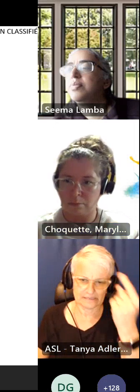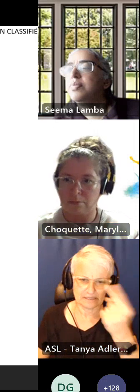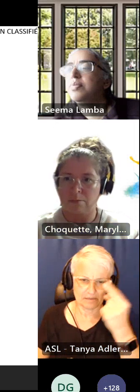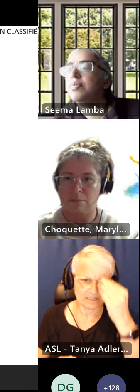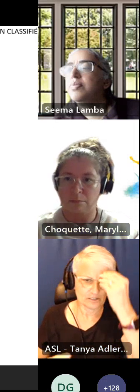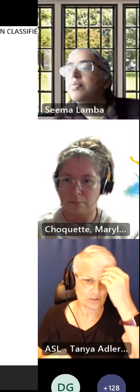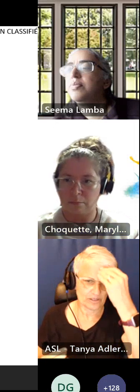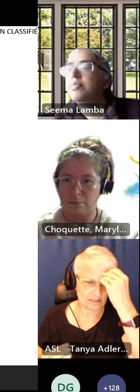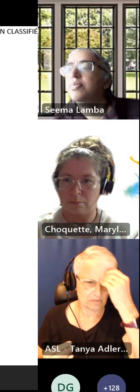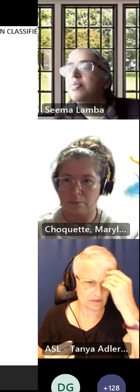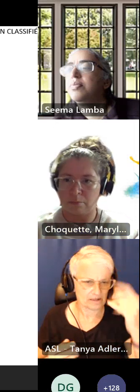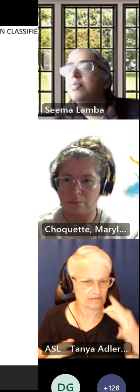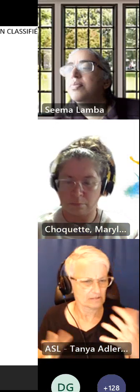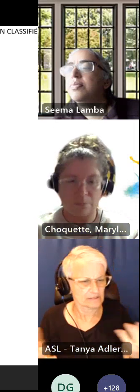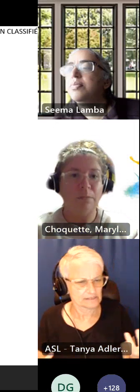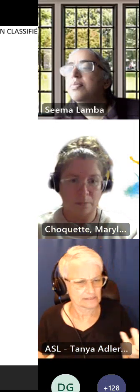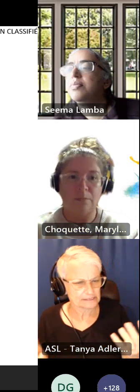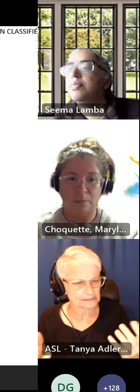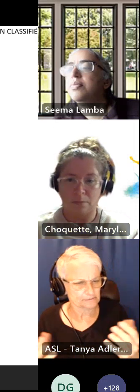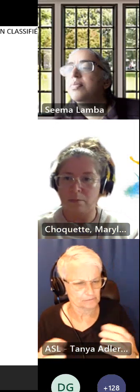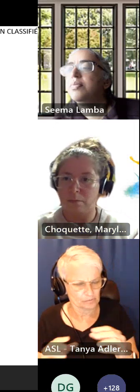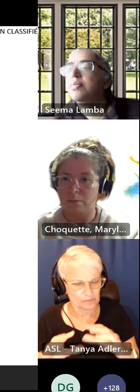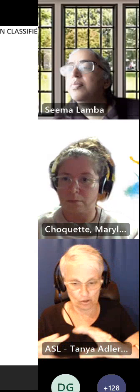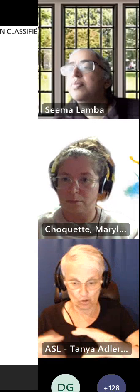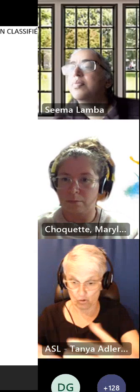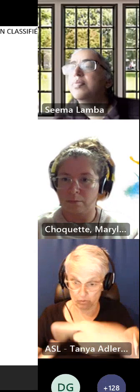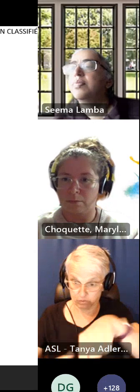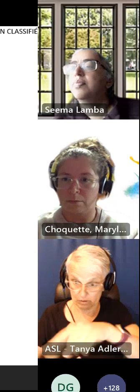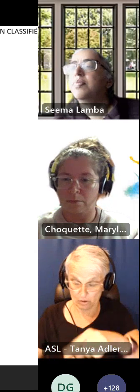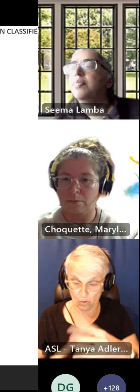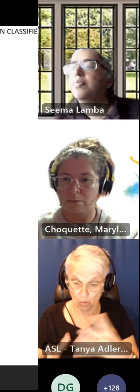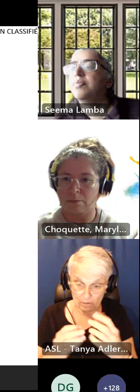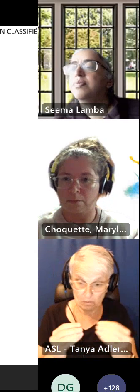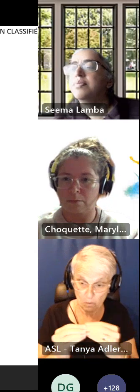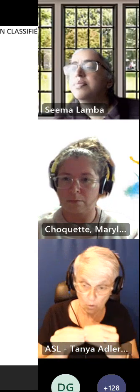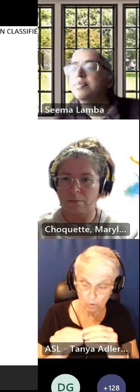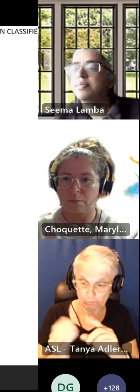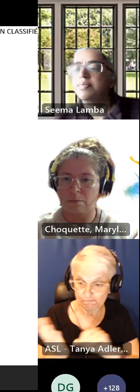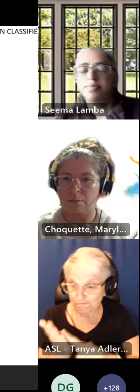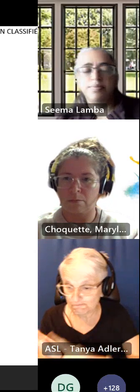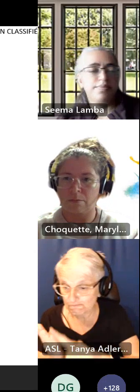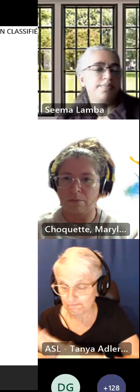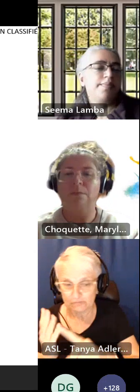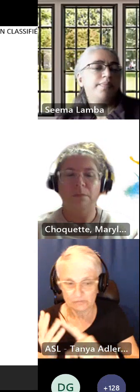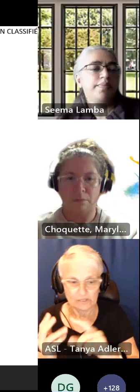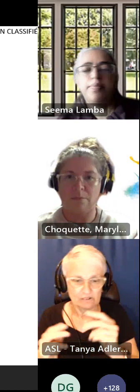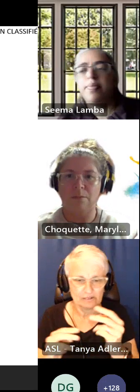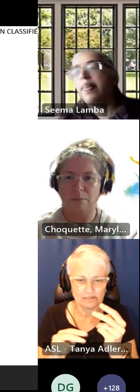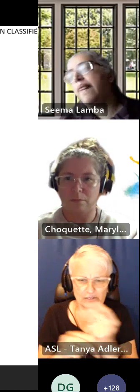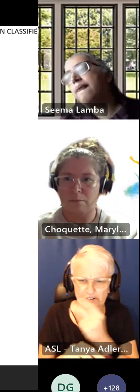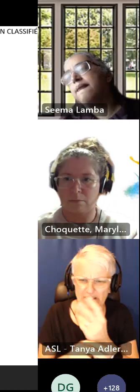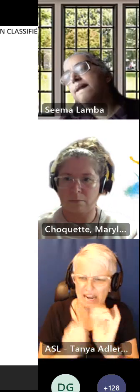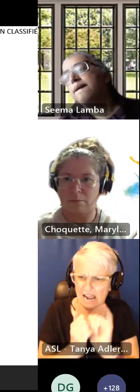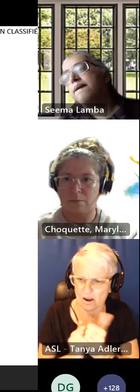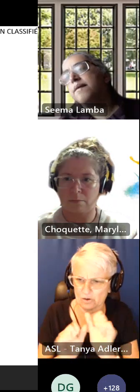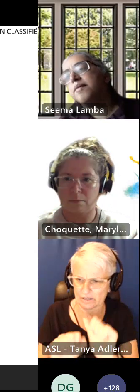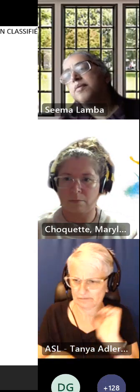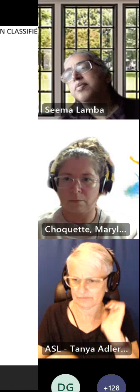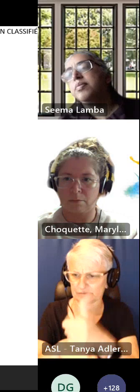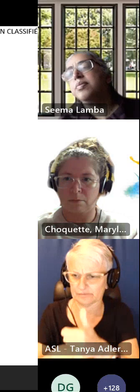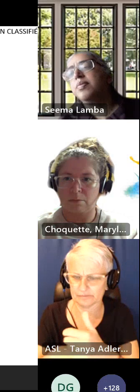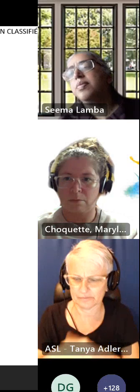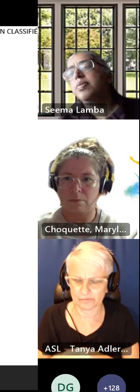more if a group of people is really interested in kind of exploring it and figuring out how we can actually do it,